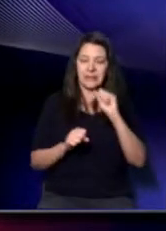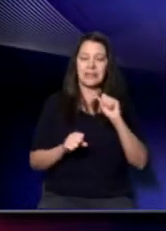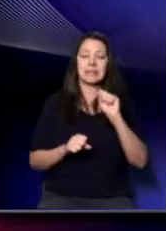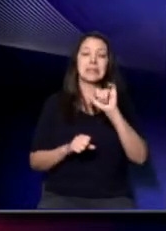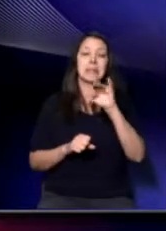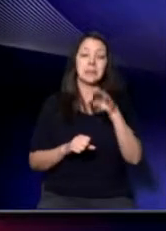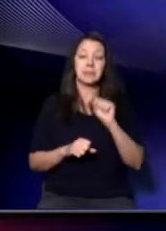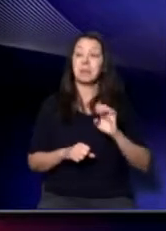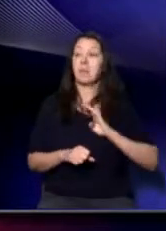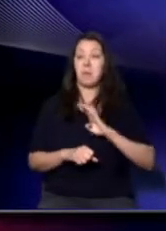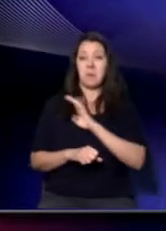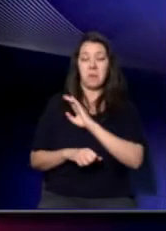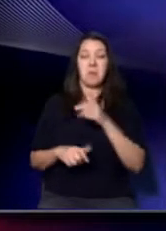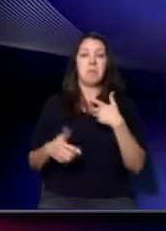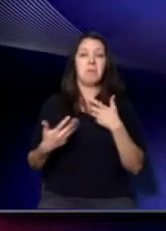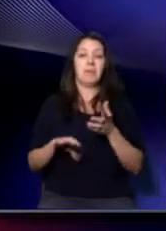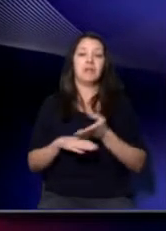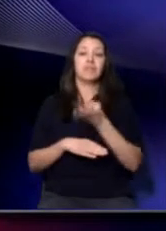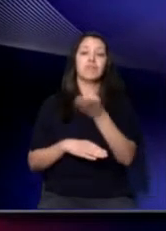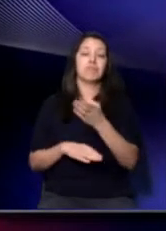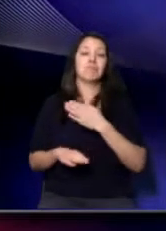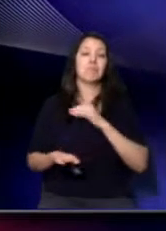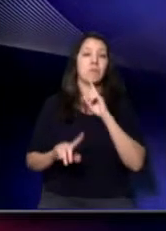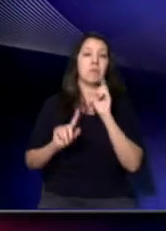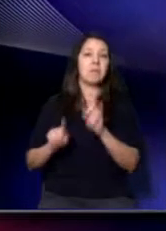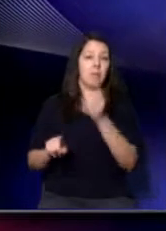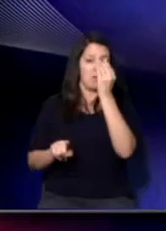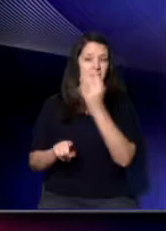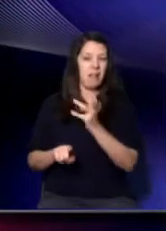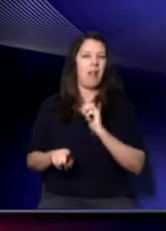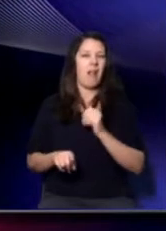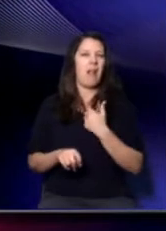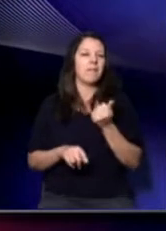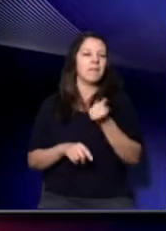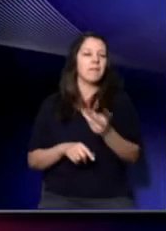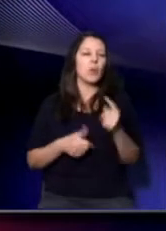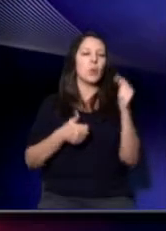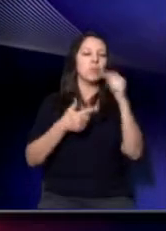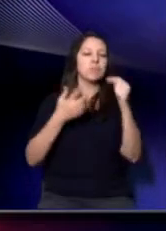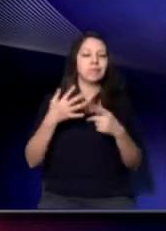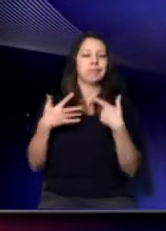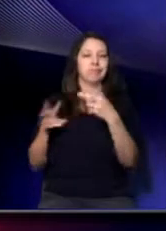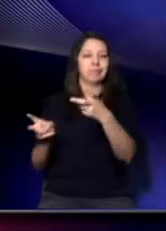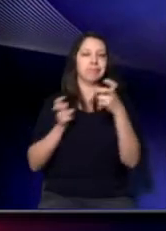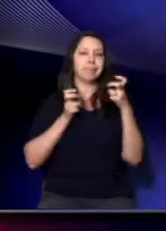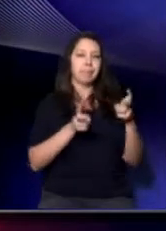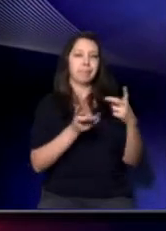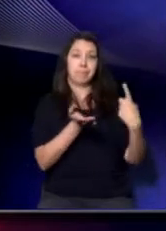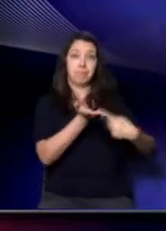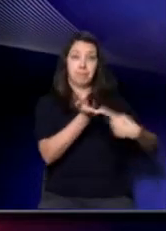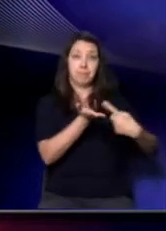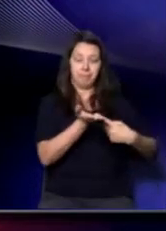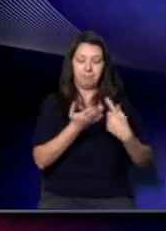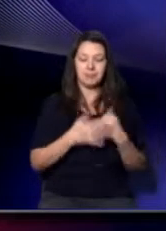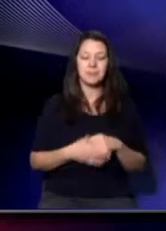Board. I have submitted my report, but I have a few items I would like to highlight. The Council of Schools for